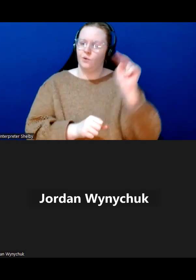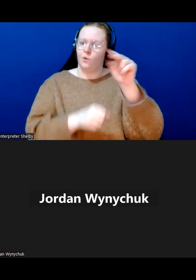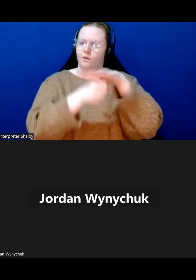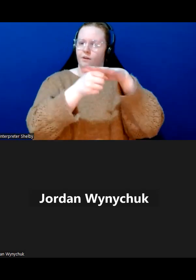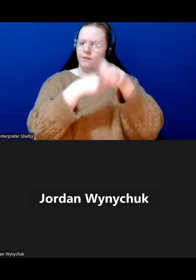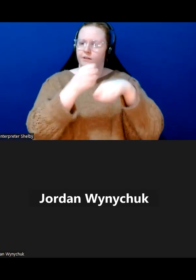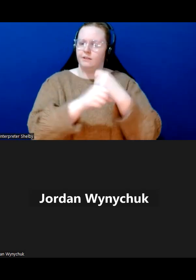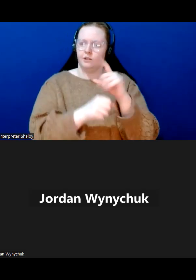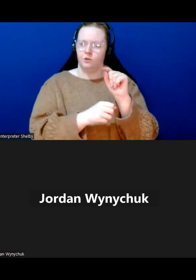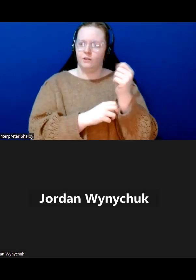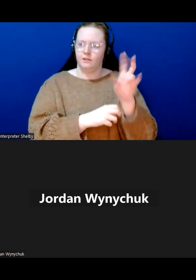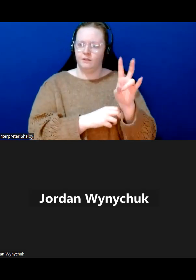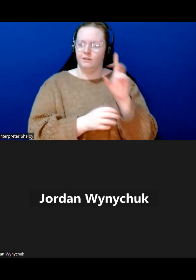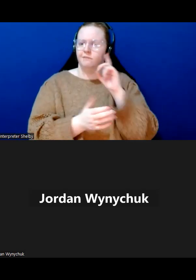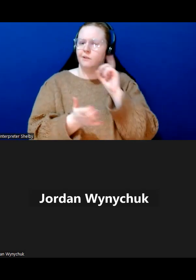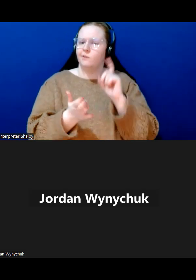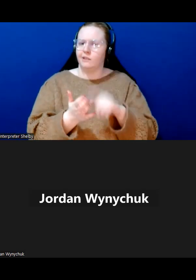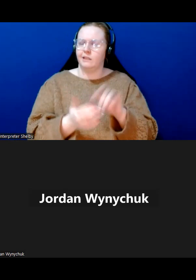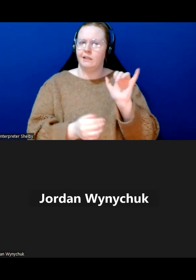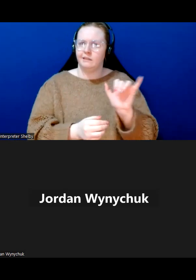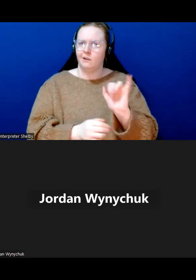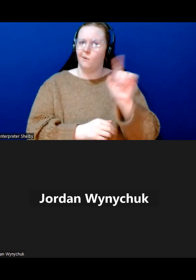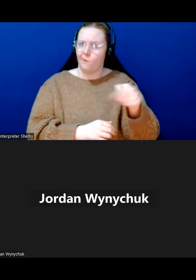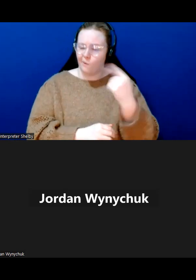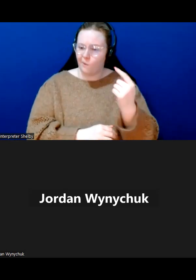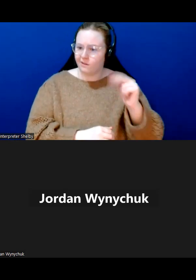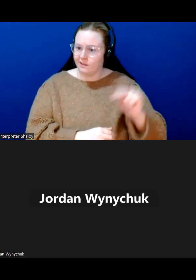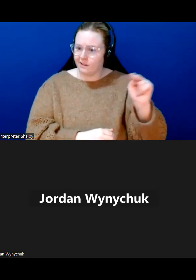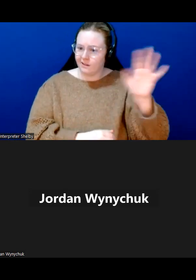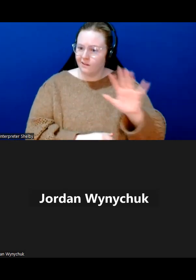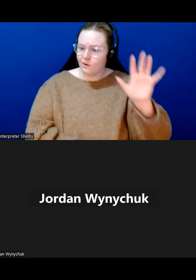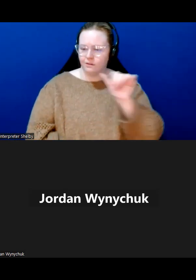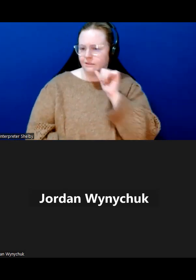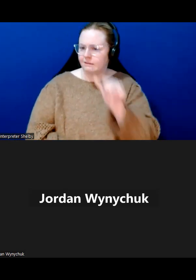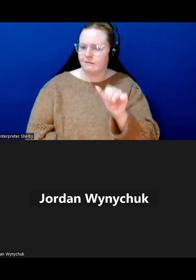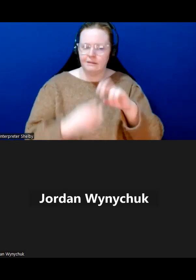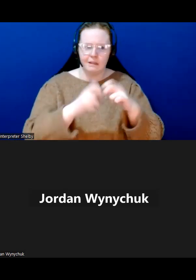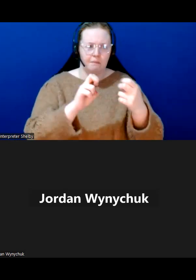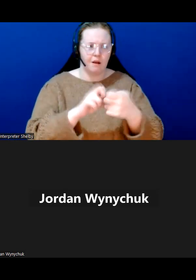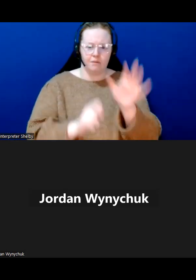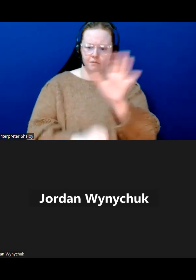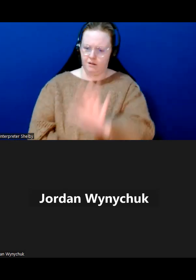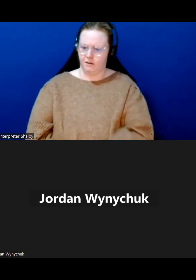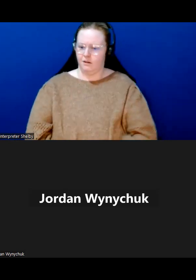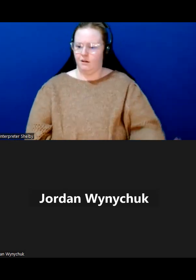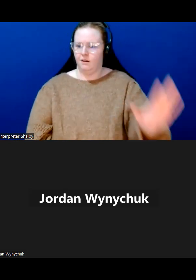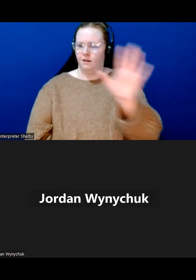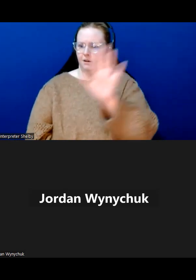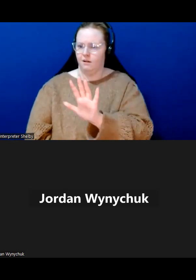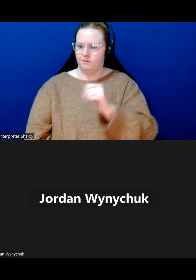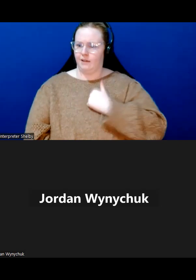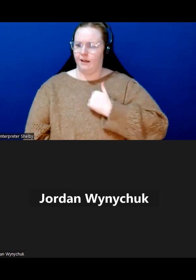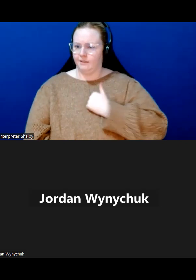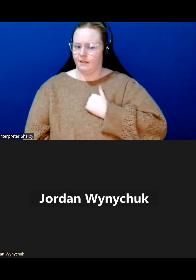quickly realized that food security isn't just a problem in northern communities, it's a problem across many parts of